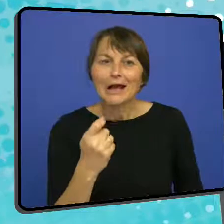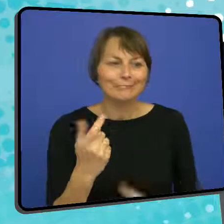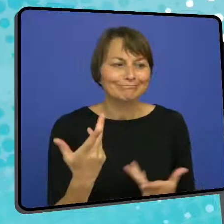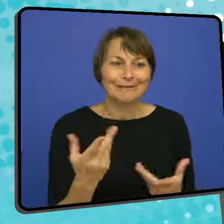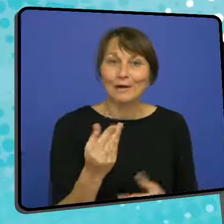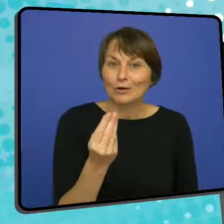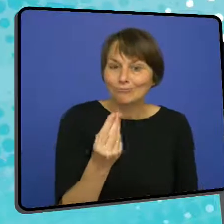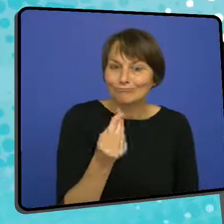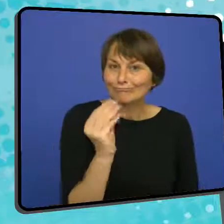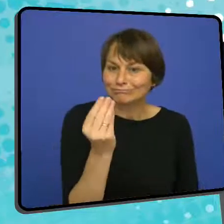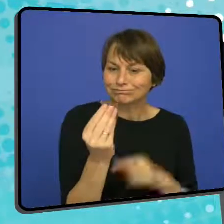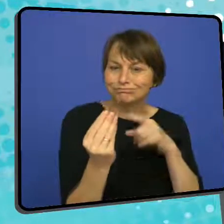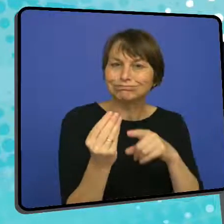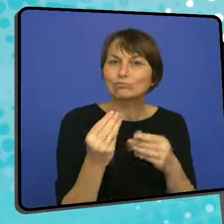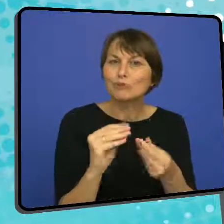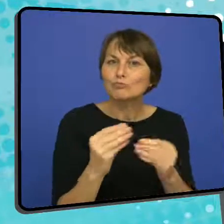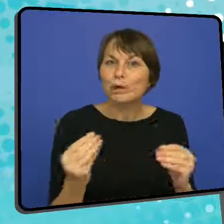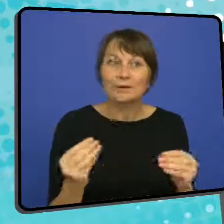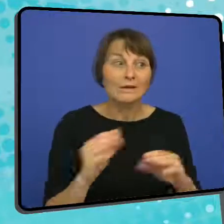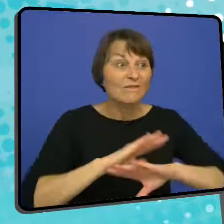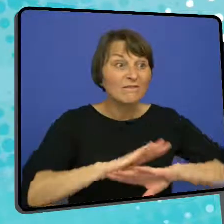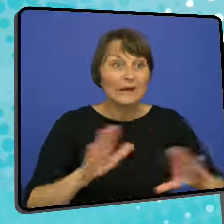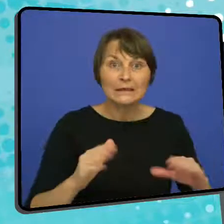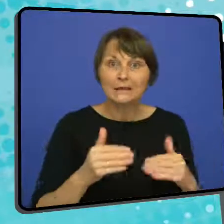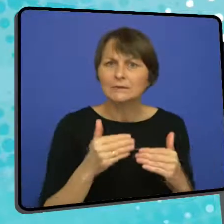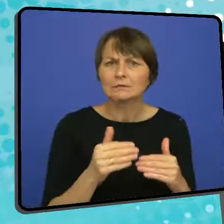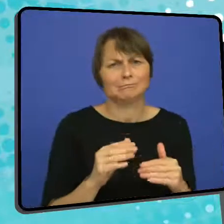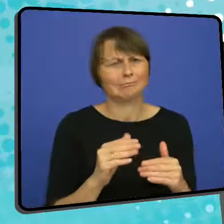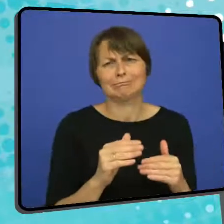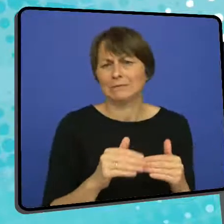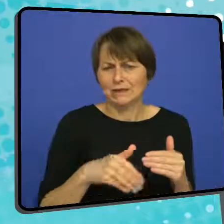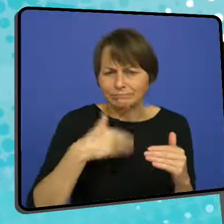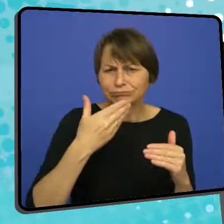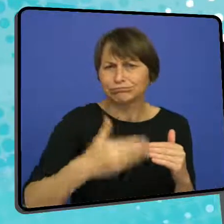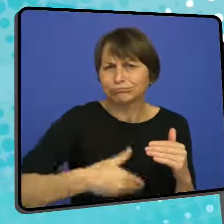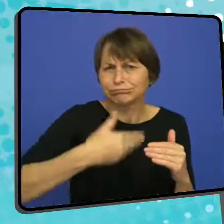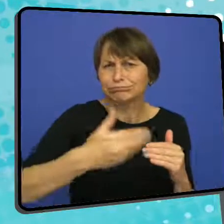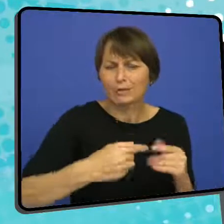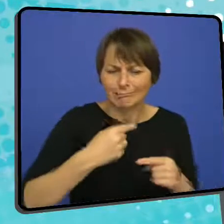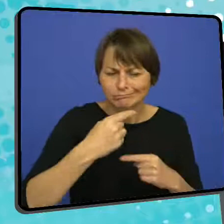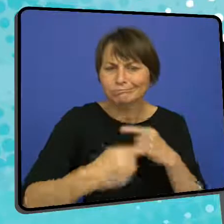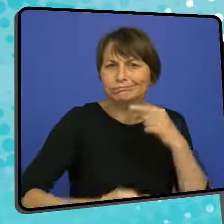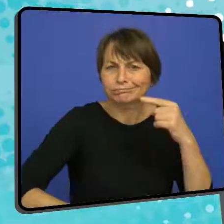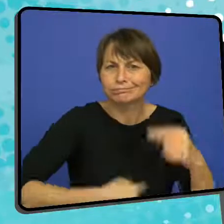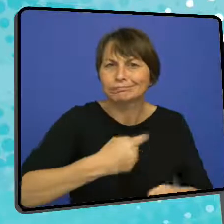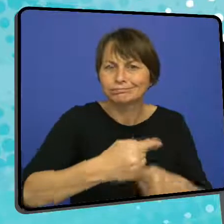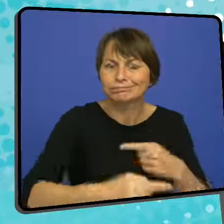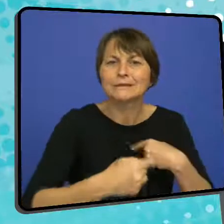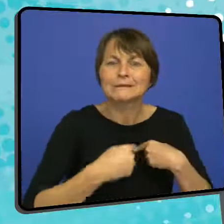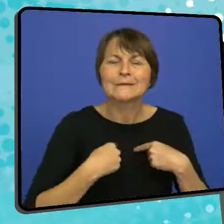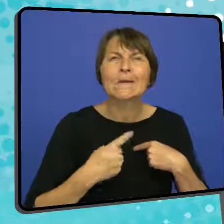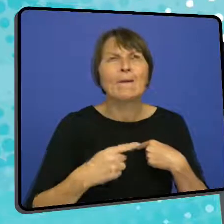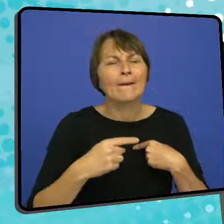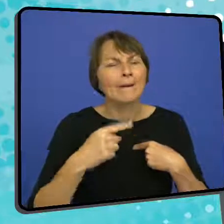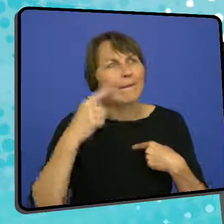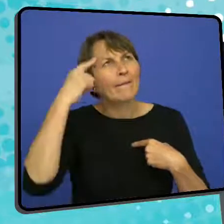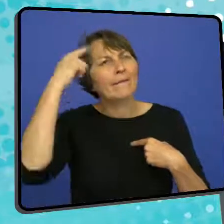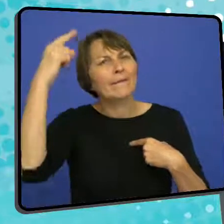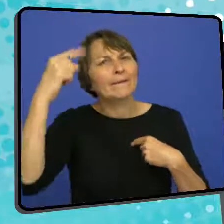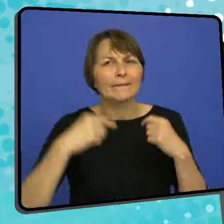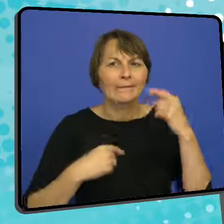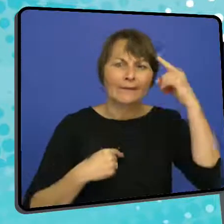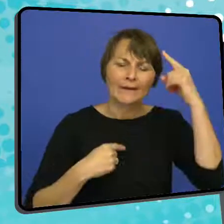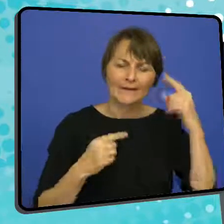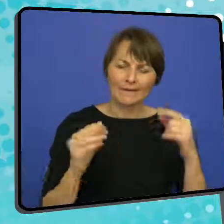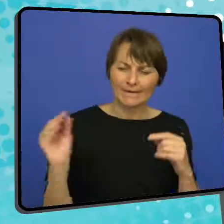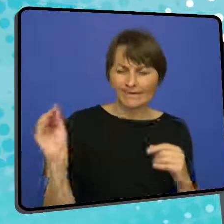but your design is also always, I think, a little bit in concept phase. So you keep on iterating and making it better